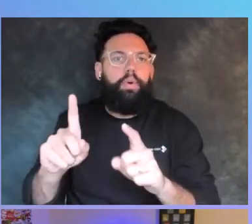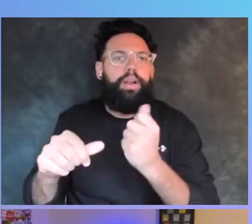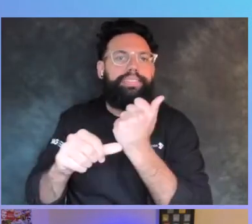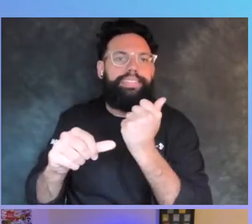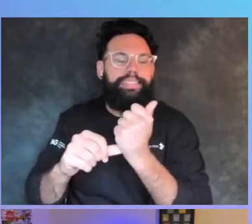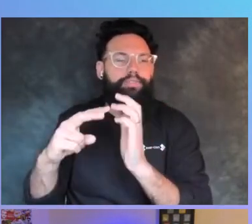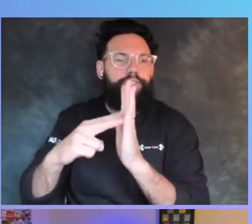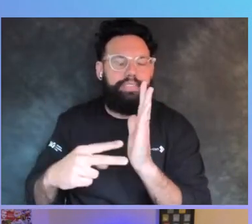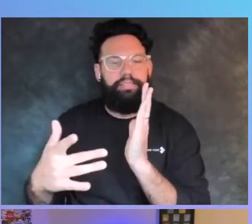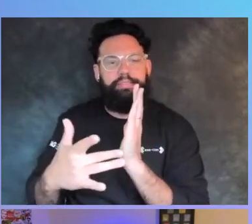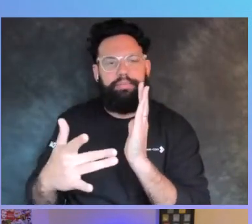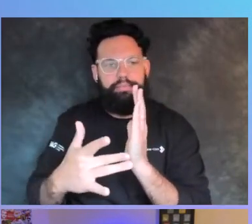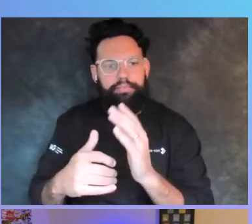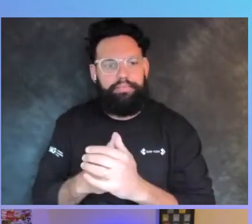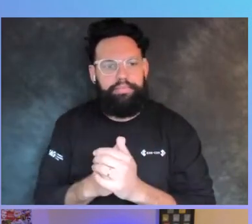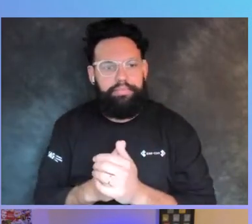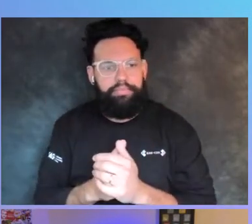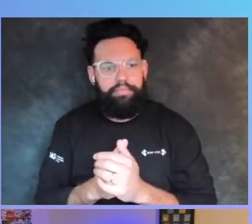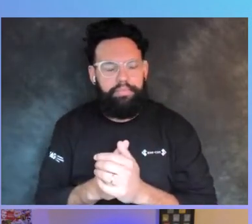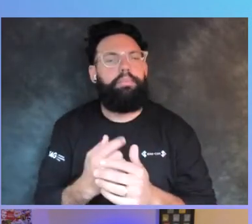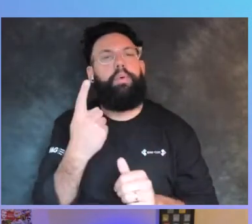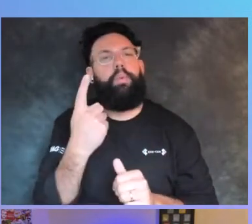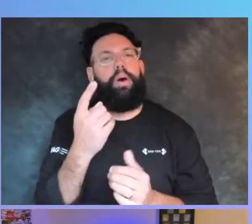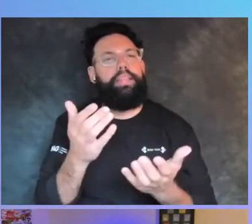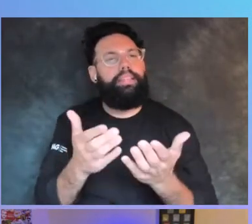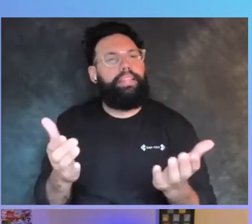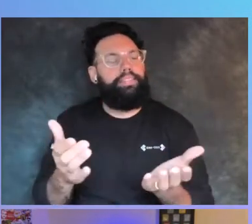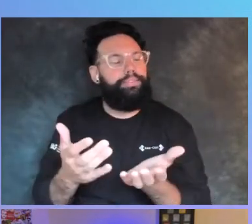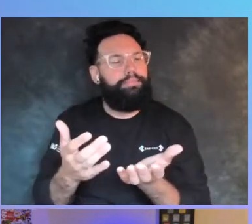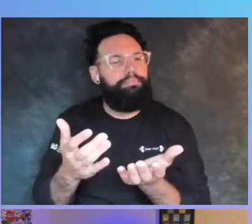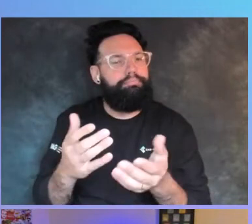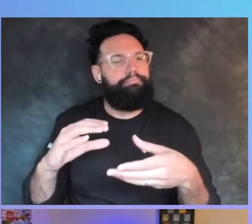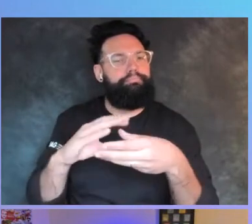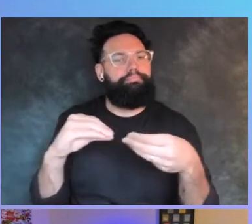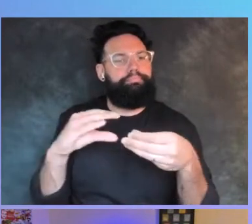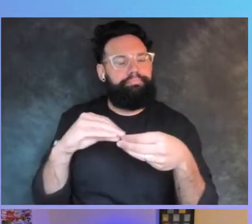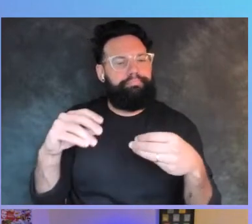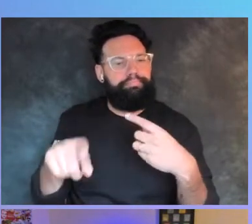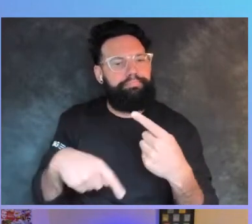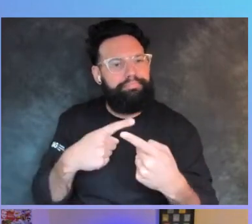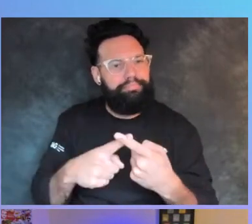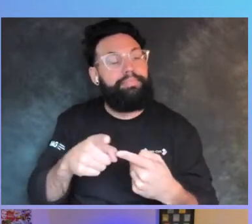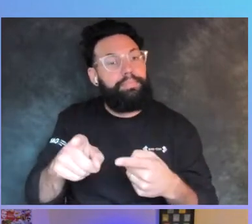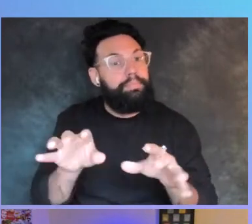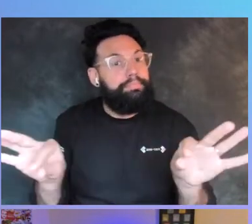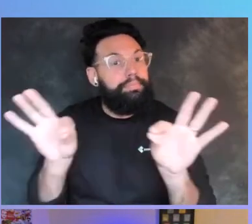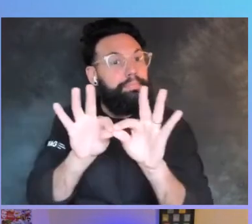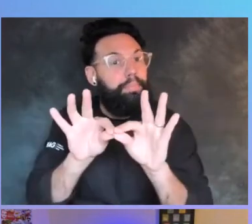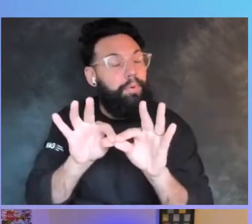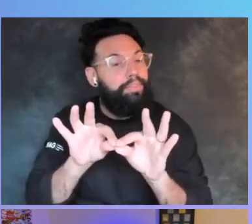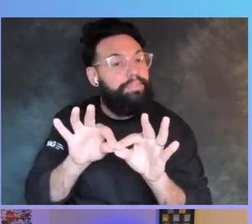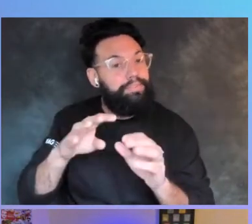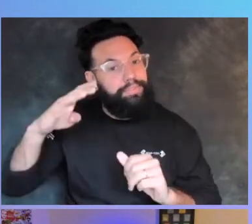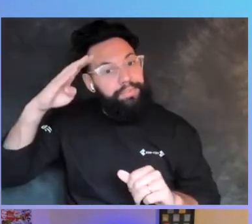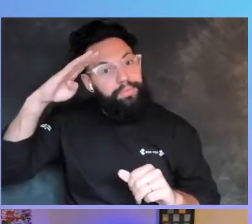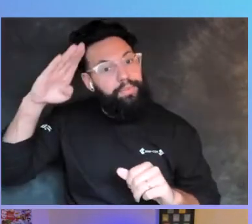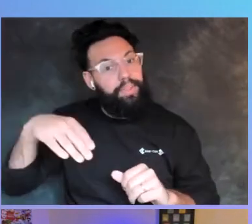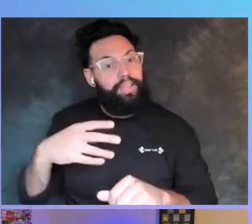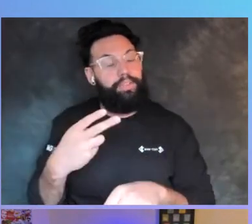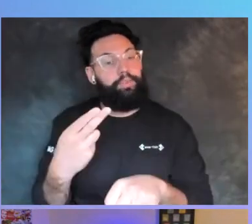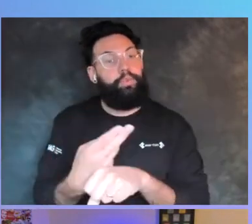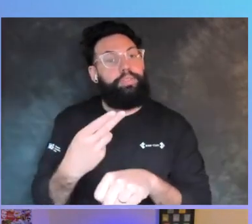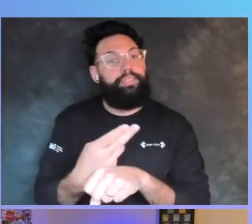about this particular implementation, it is saying, hey, it is important to note that using a native heading element is